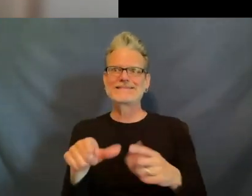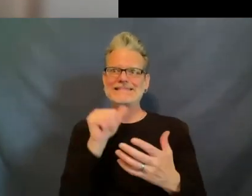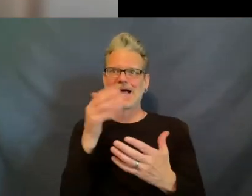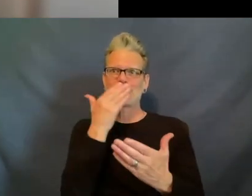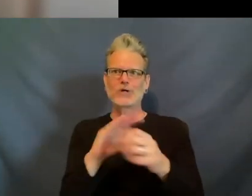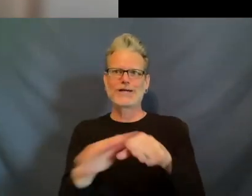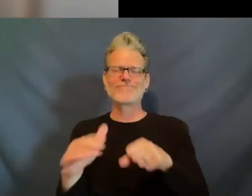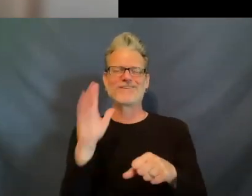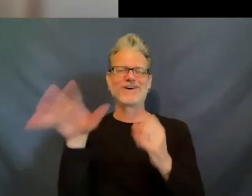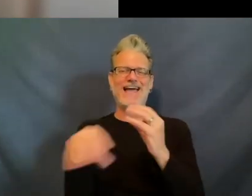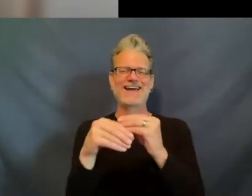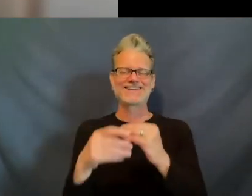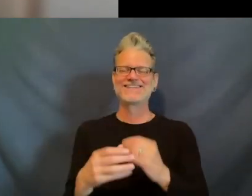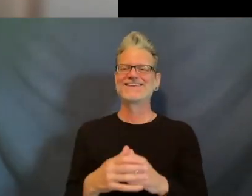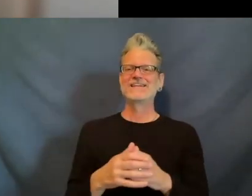I'll add on to it.